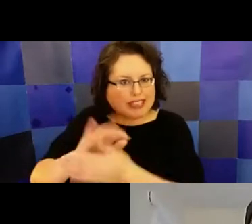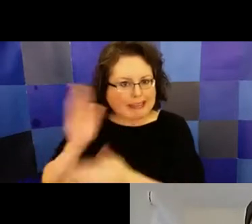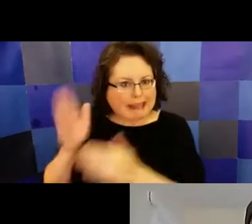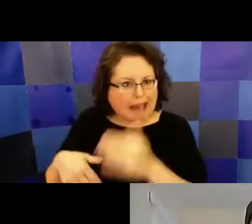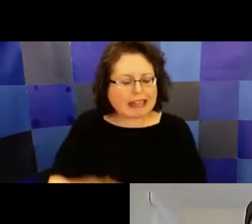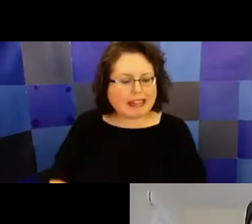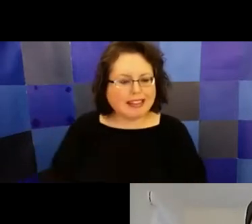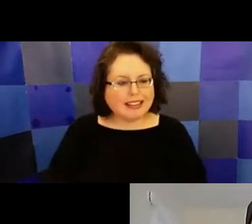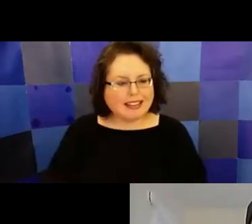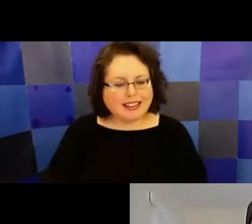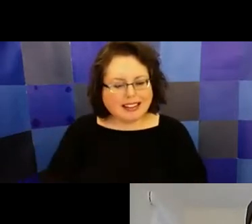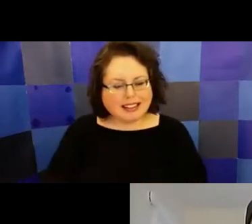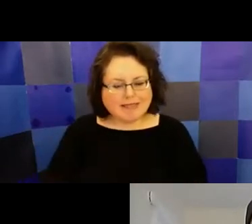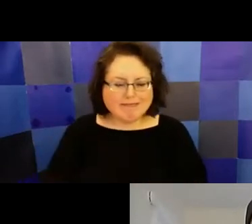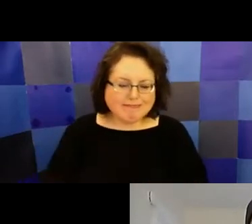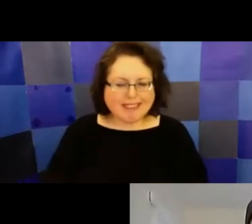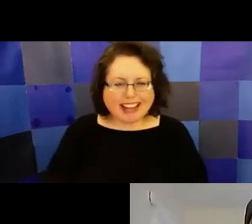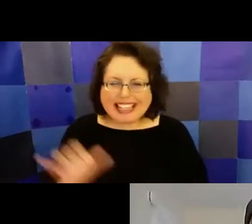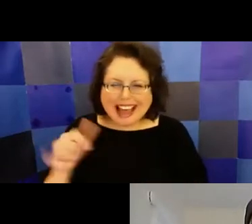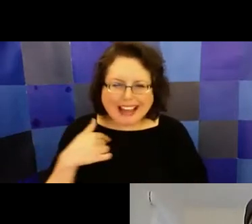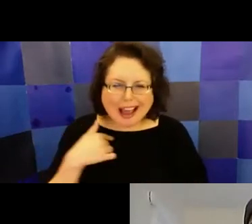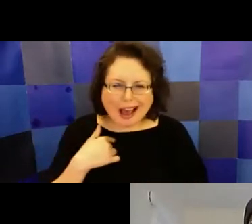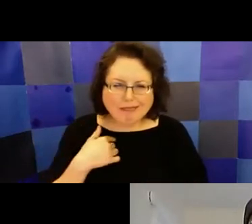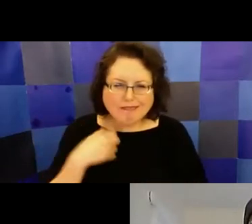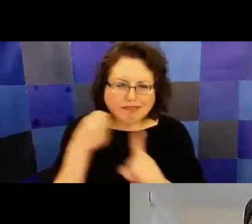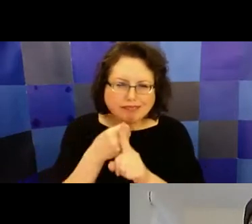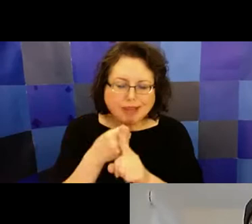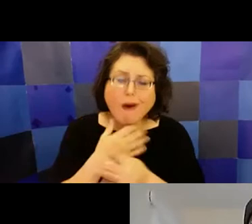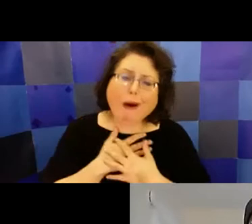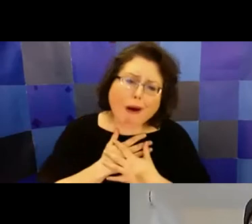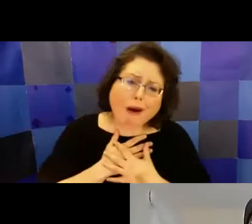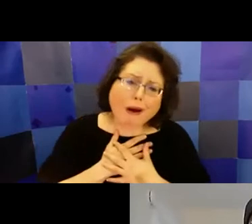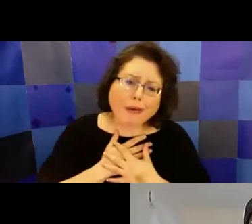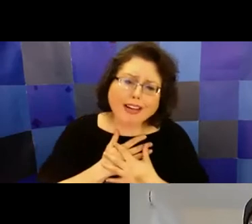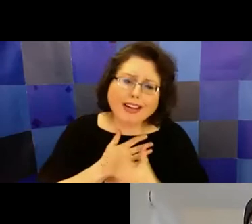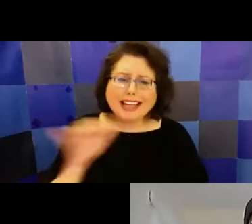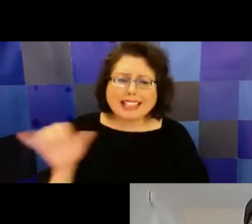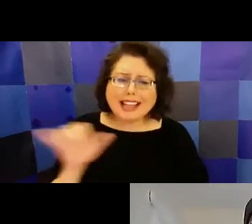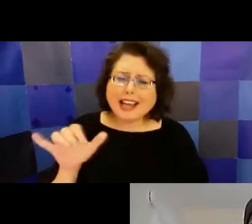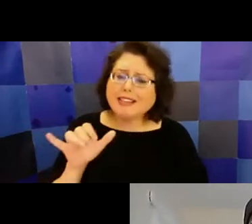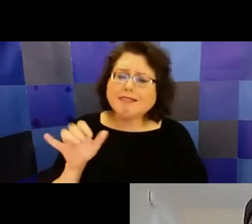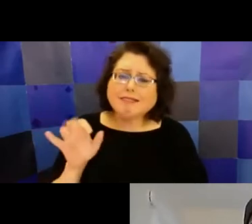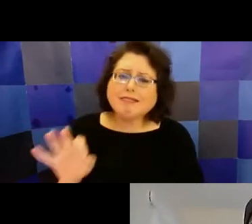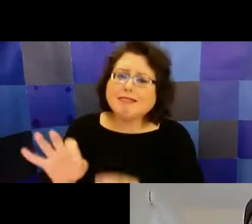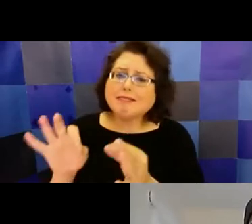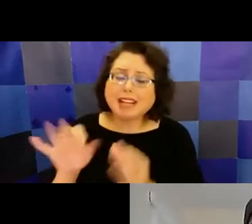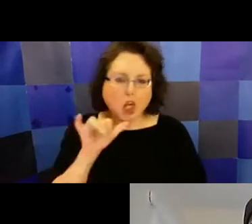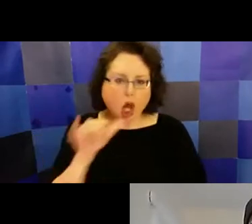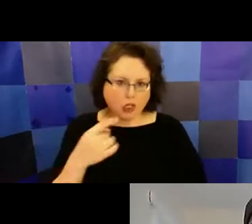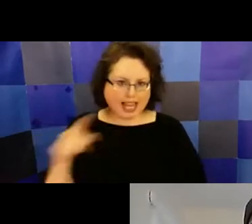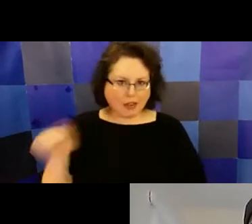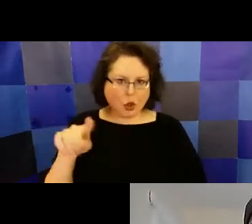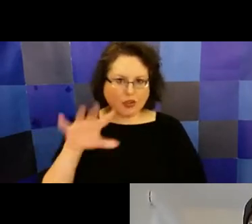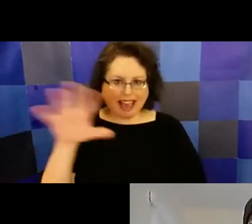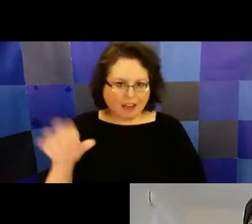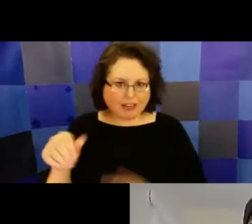on one hand, I'm struck by the kind of romanticism, right, like the romance, not at all to say that these African-American